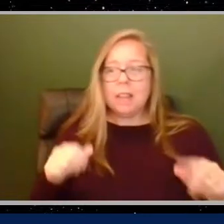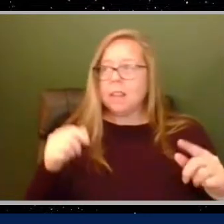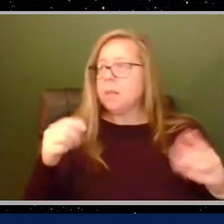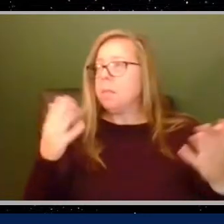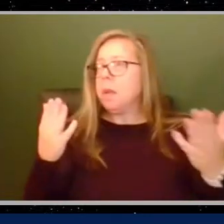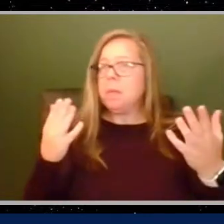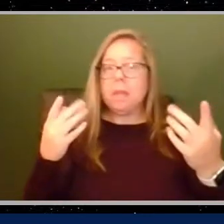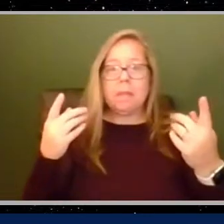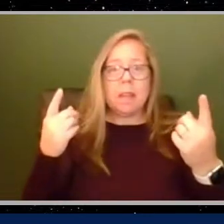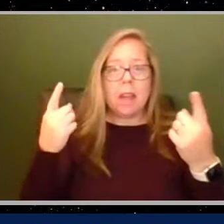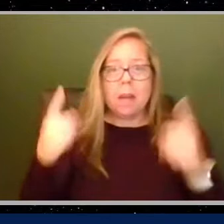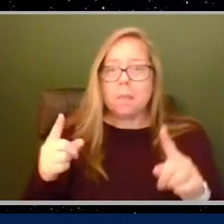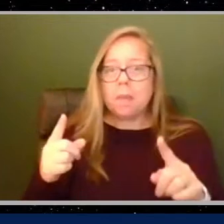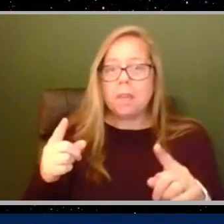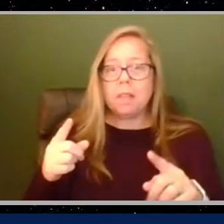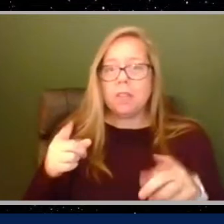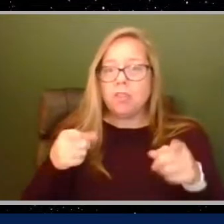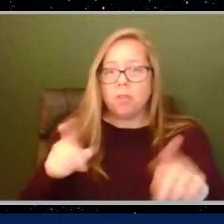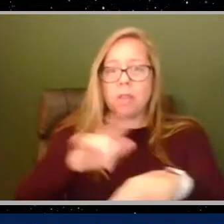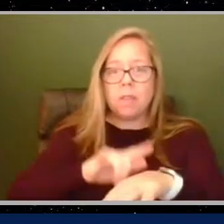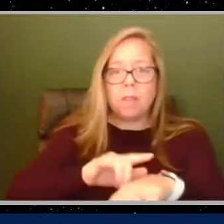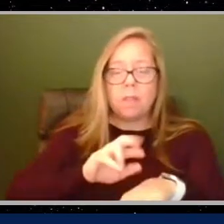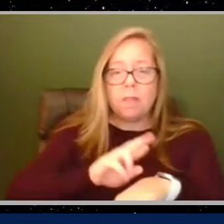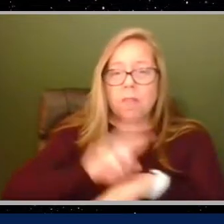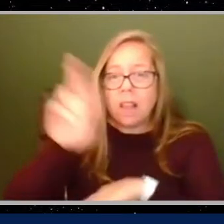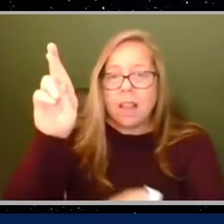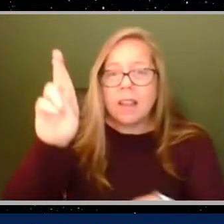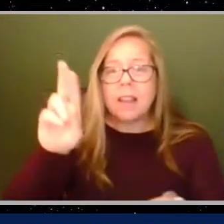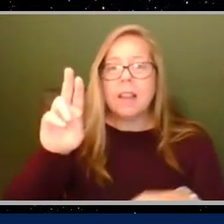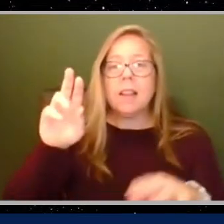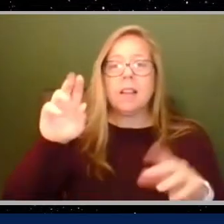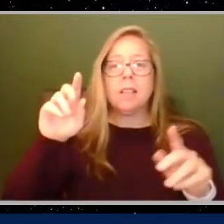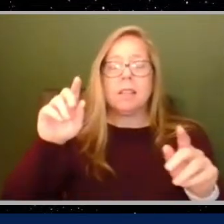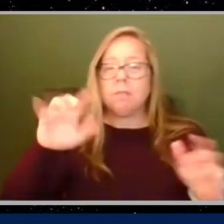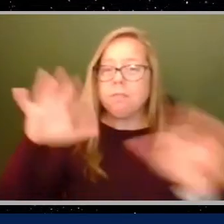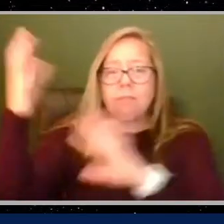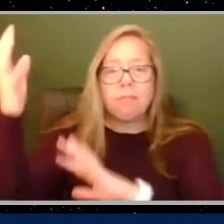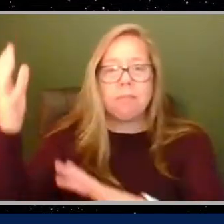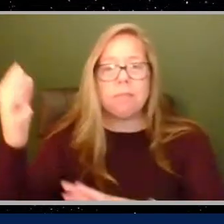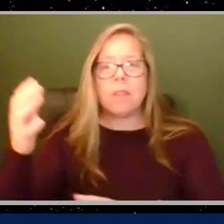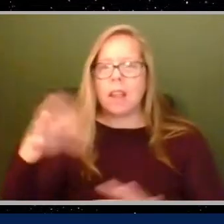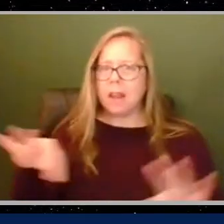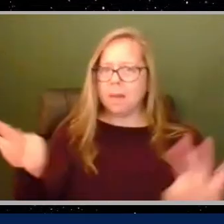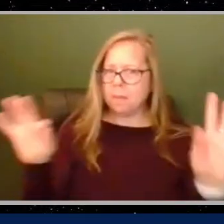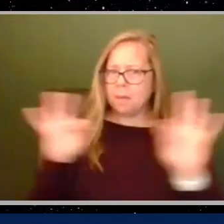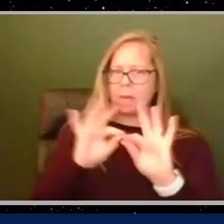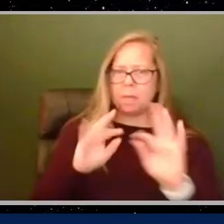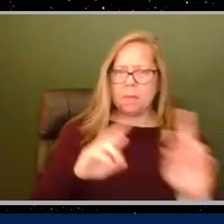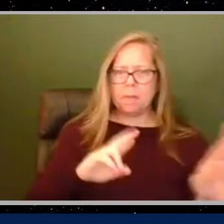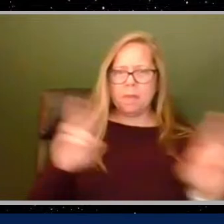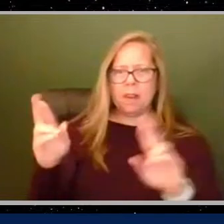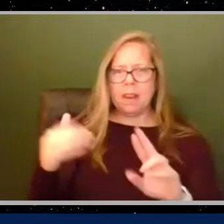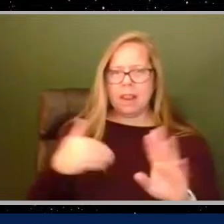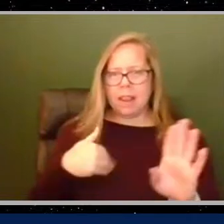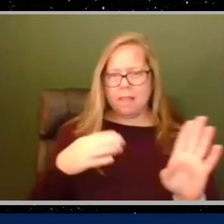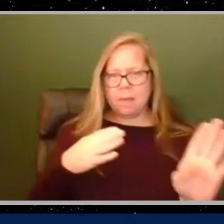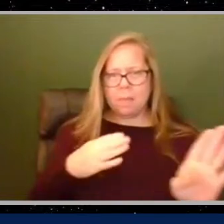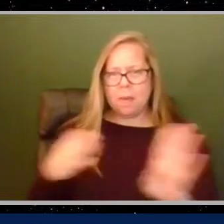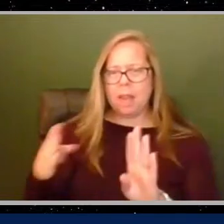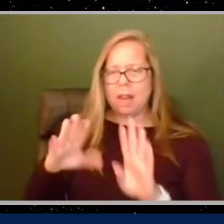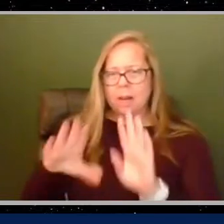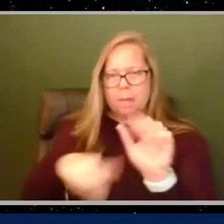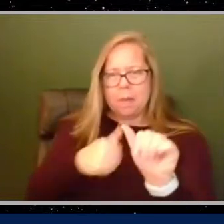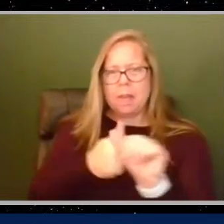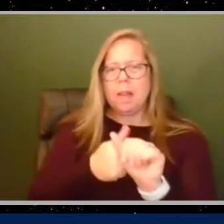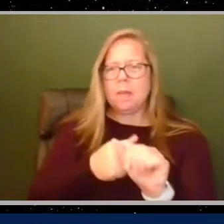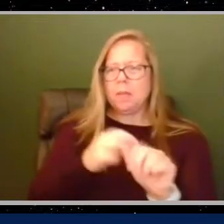flight, something could change, and you want to make sure that you have planned for and developed kind of redundancies to